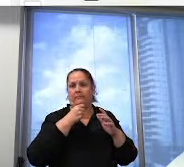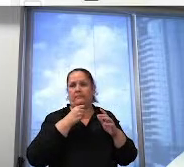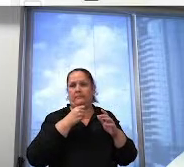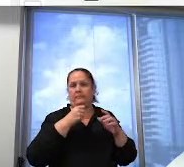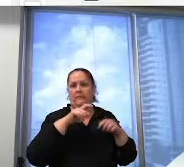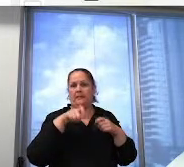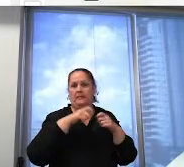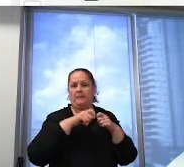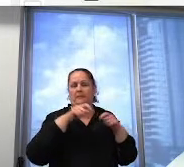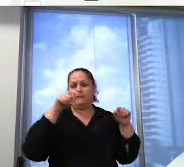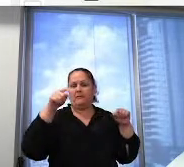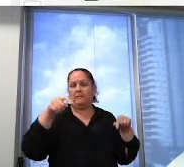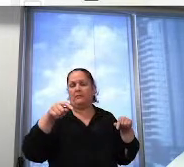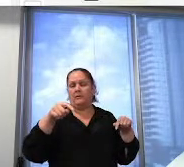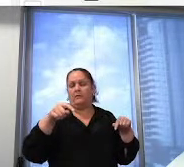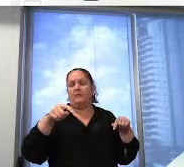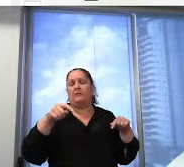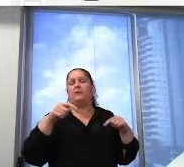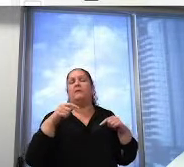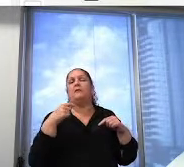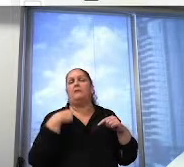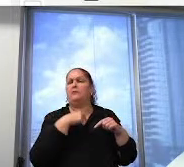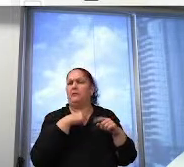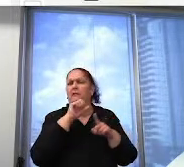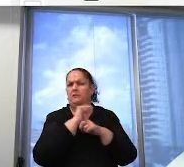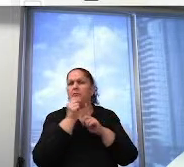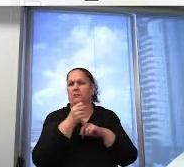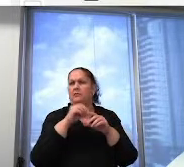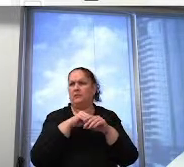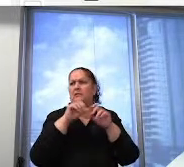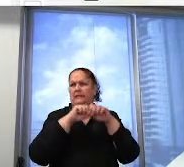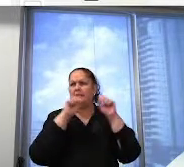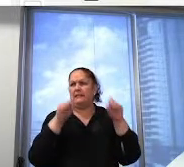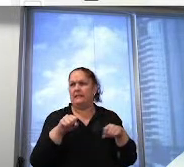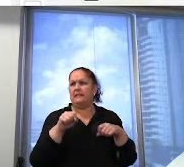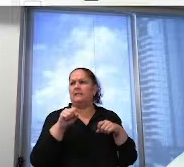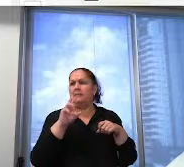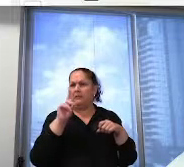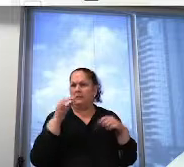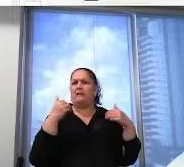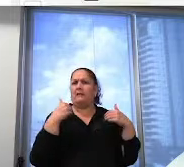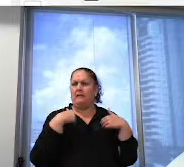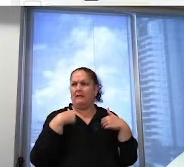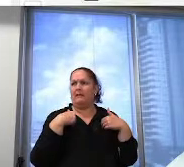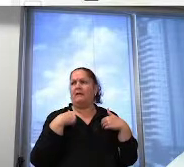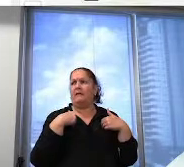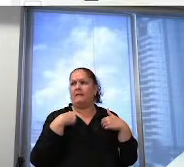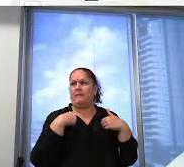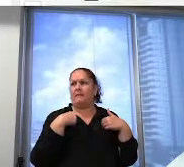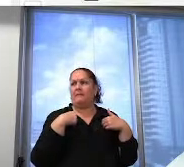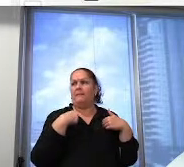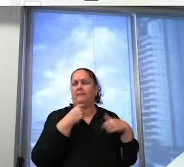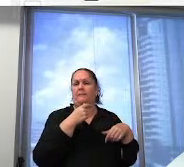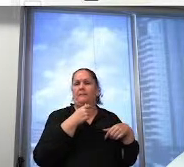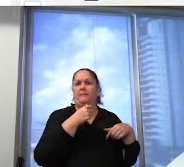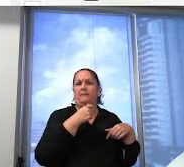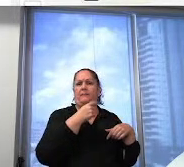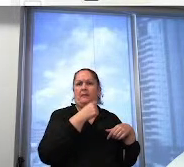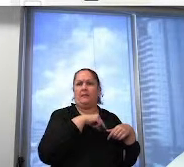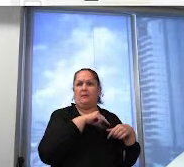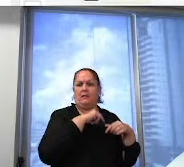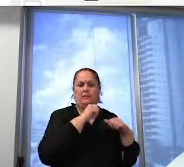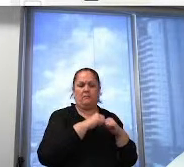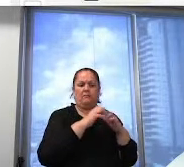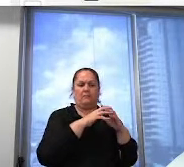execution, that particular point. And we have situations in the system where we do have good quality structures that have